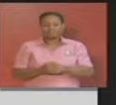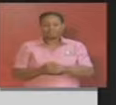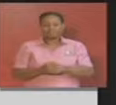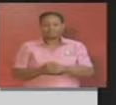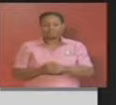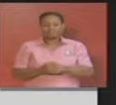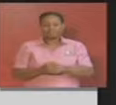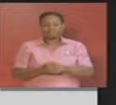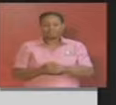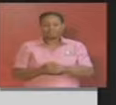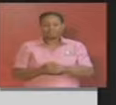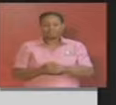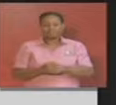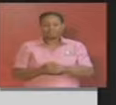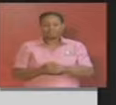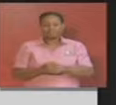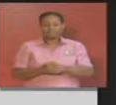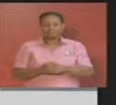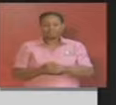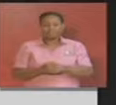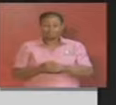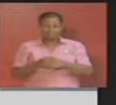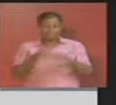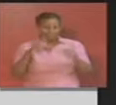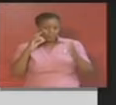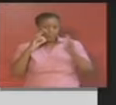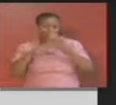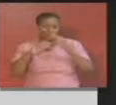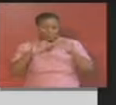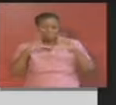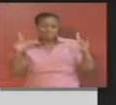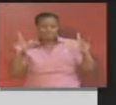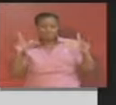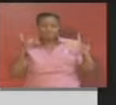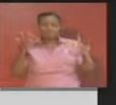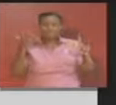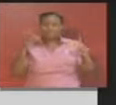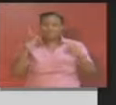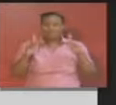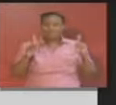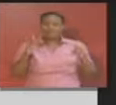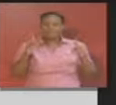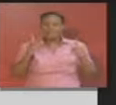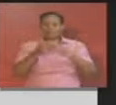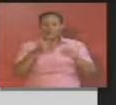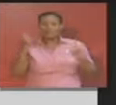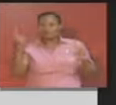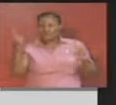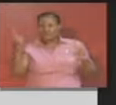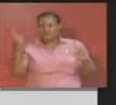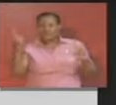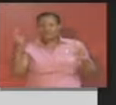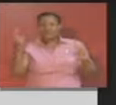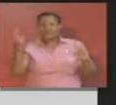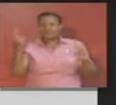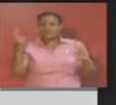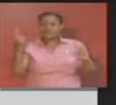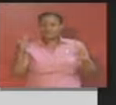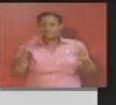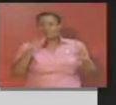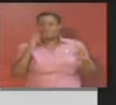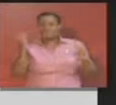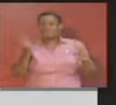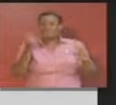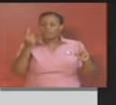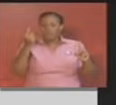sets of cases, 2 layers down, and this just so it demonstrates the risk of having very large numbers arise very quickly in